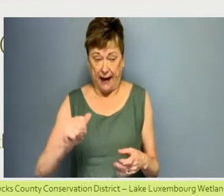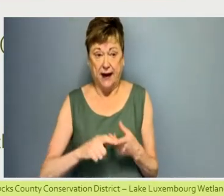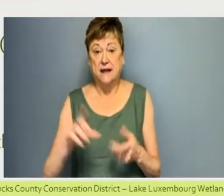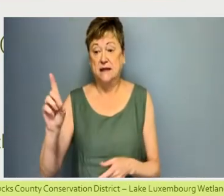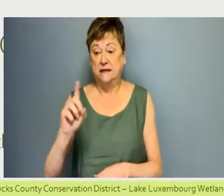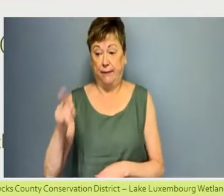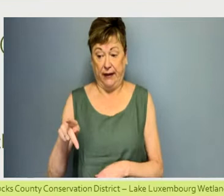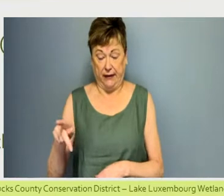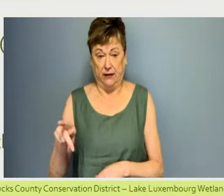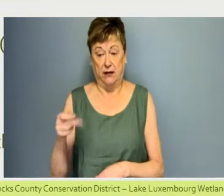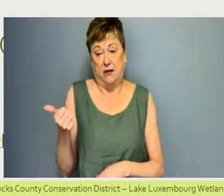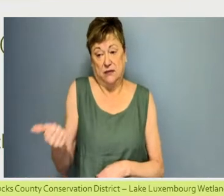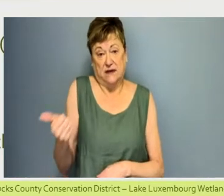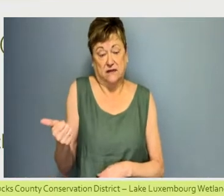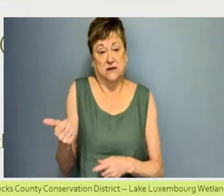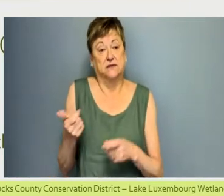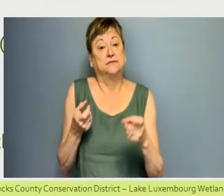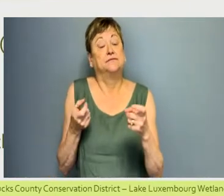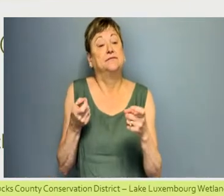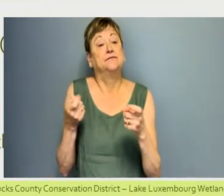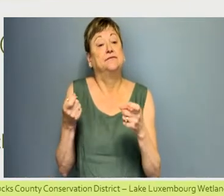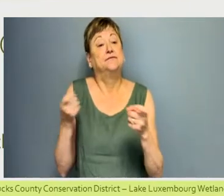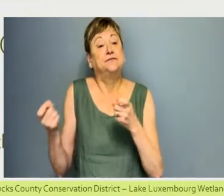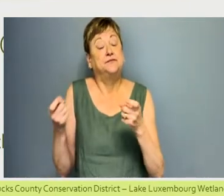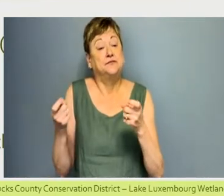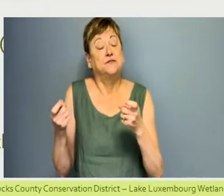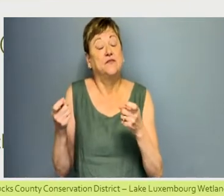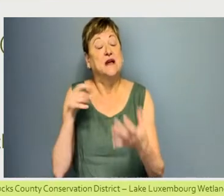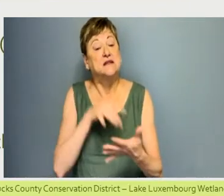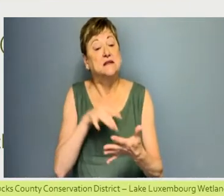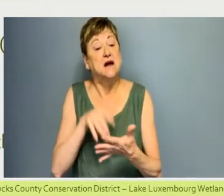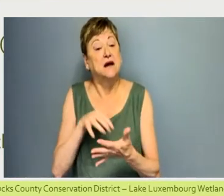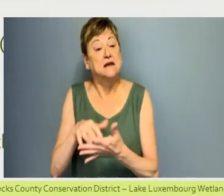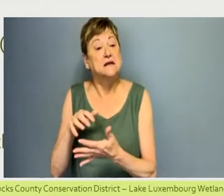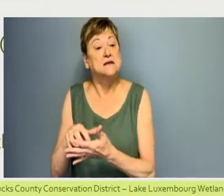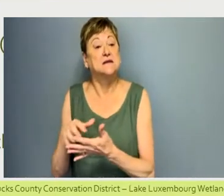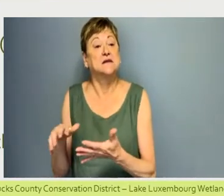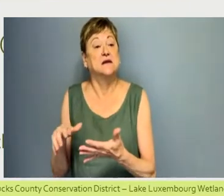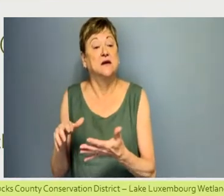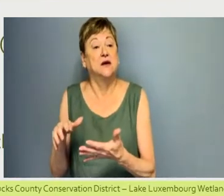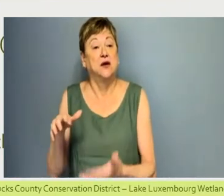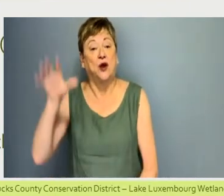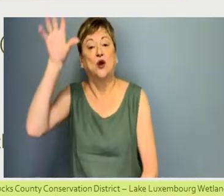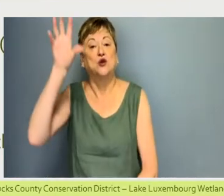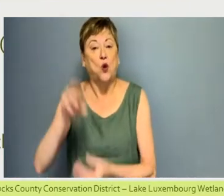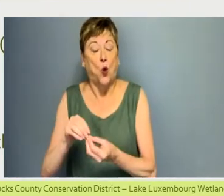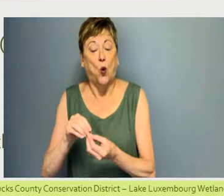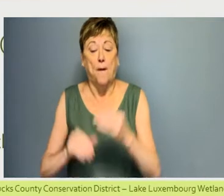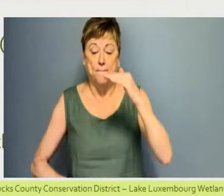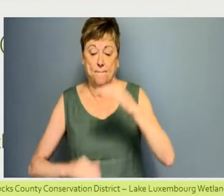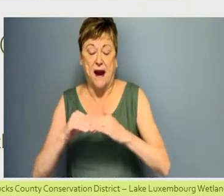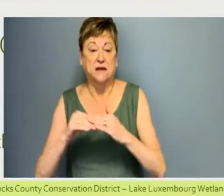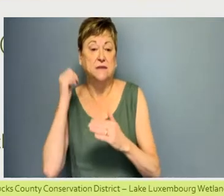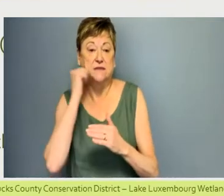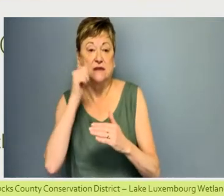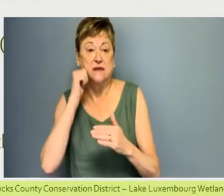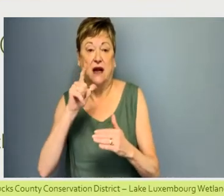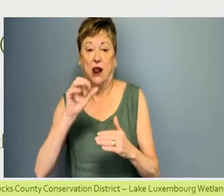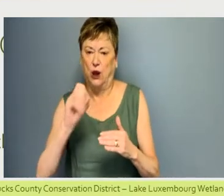were conducting these studies and setting metrics that they call a total maximum daily load. I won't go